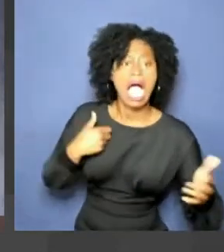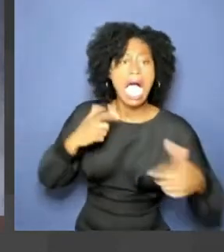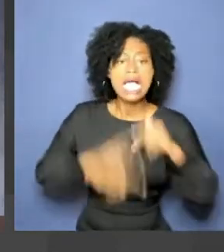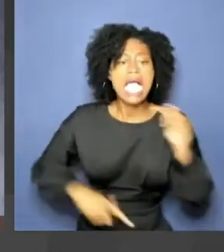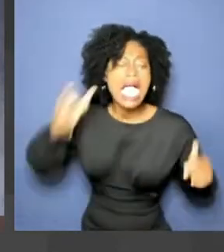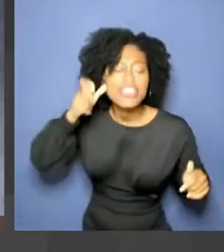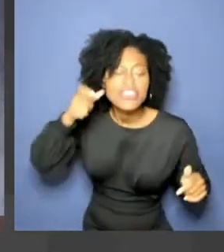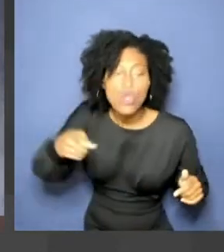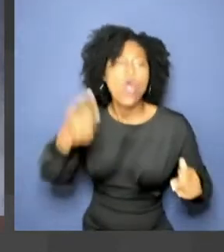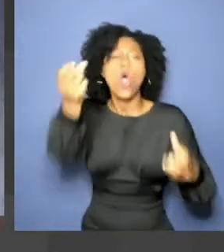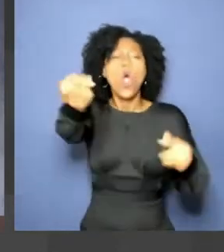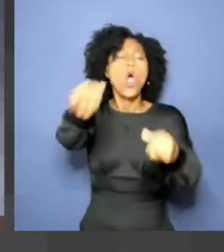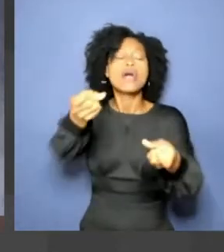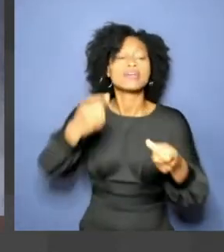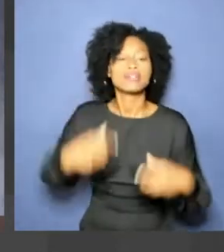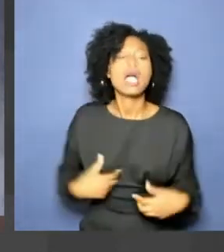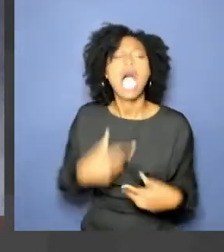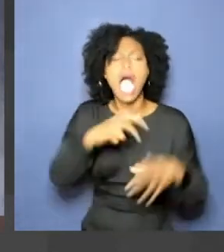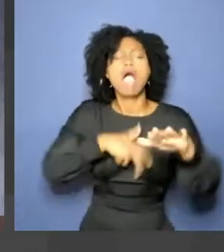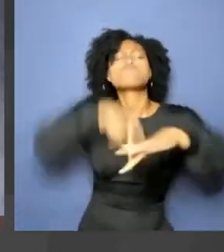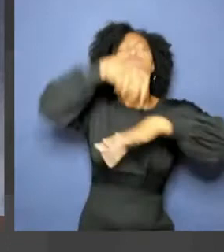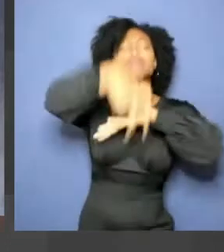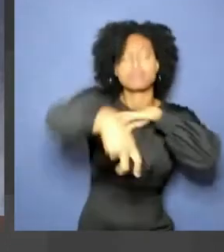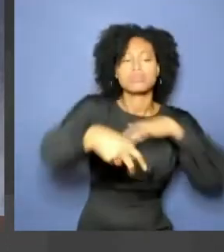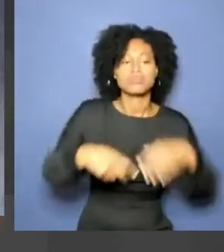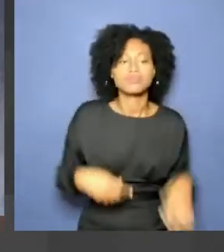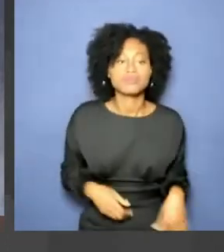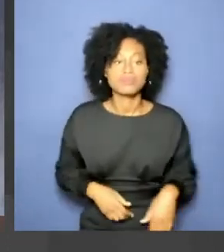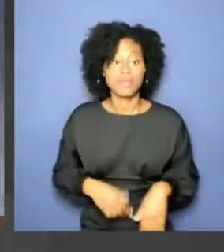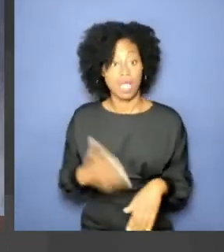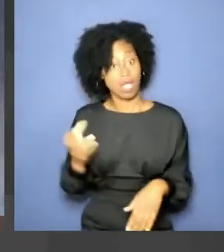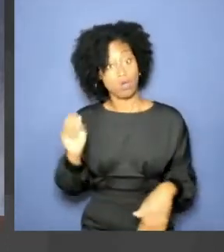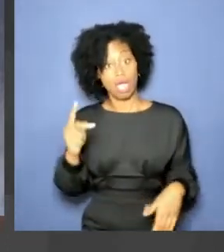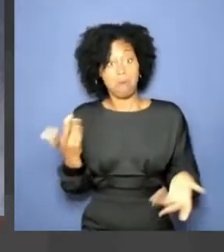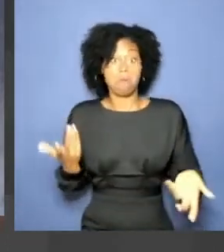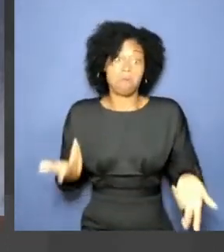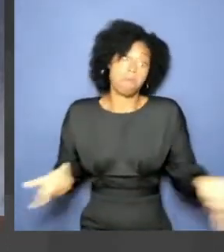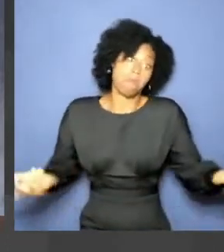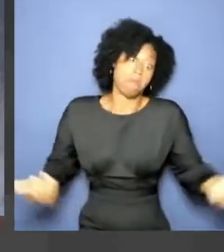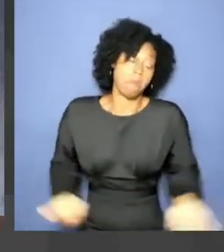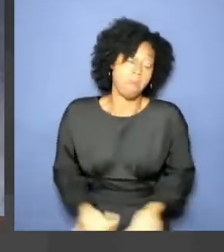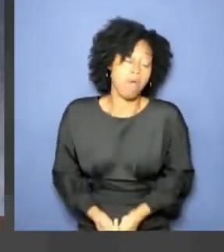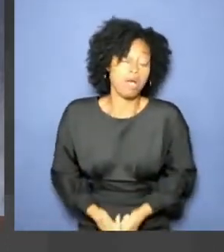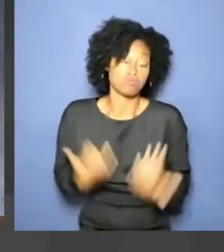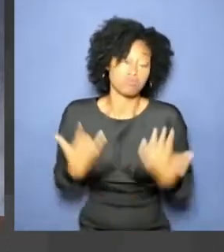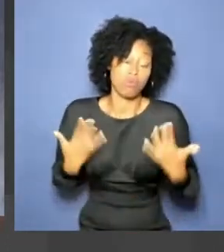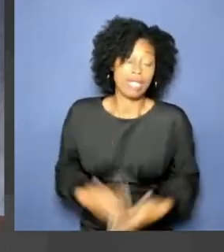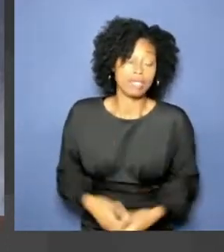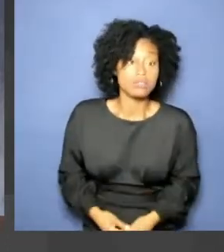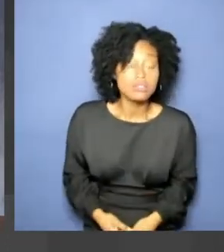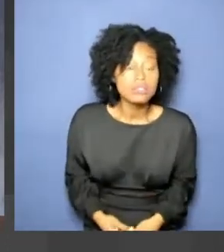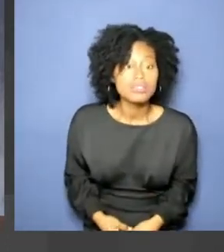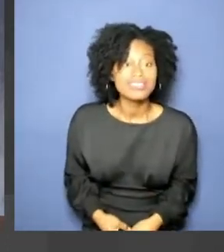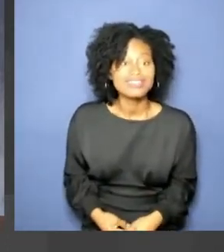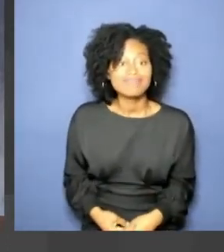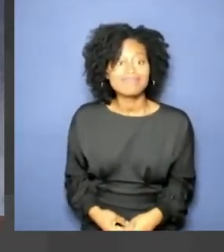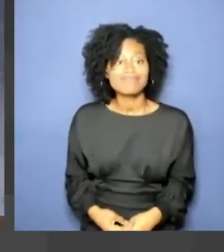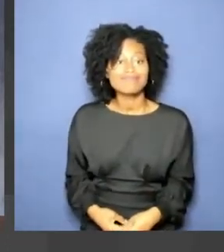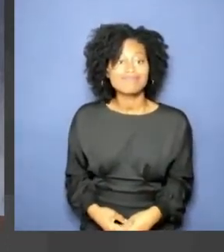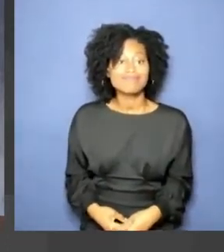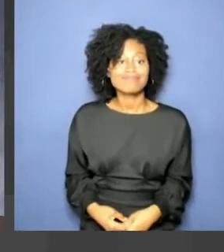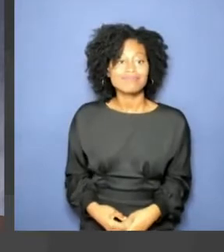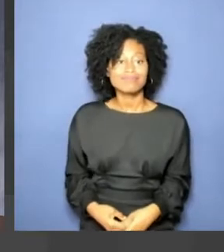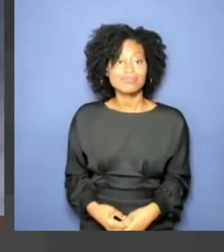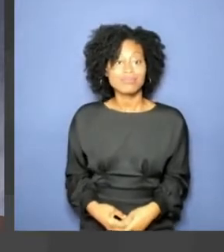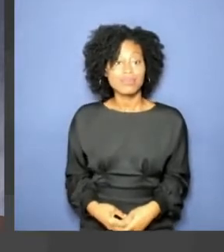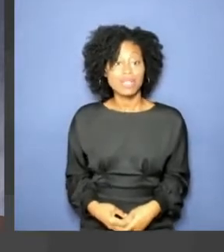Hold on. Oh. I'll come up to the surface. Okay. We'll just wait. Oh, hey. Oi, oi, oi.